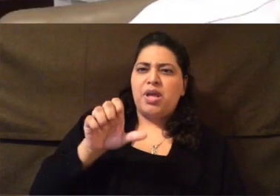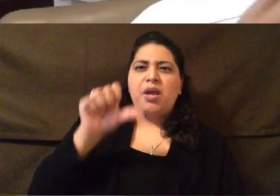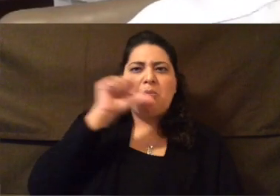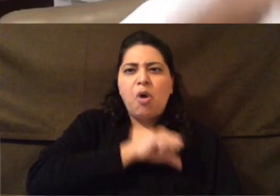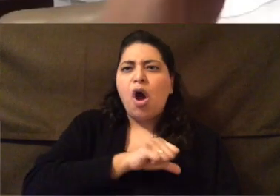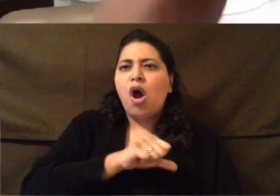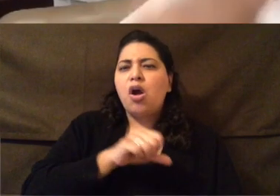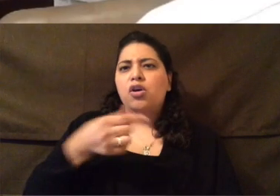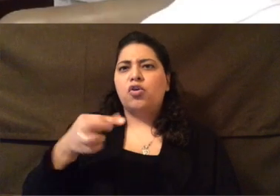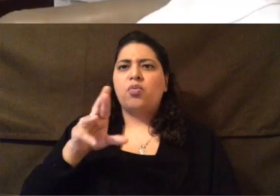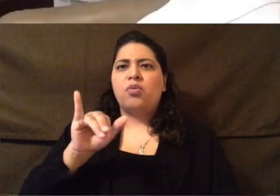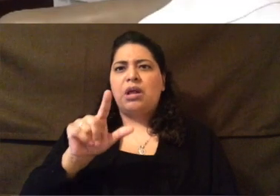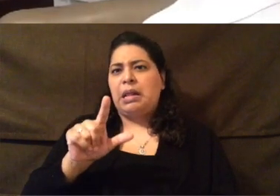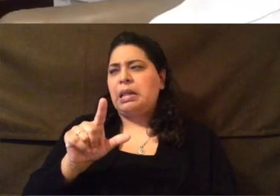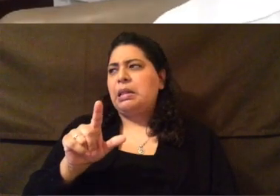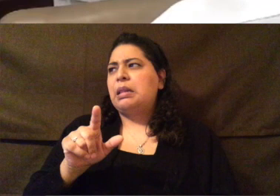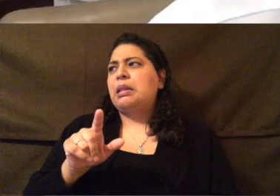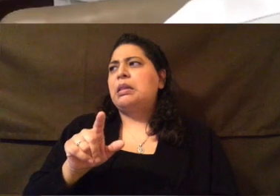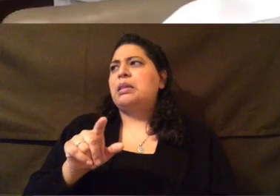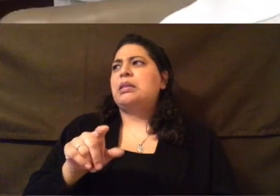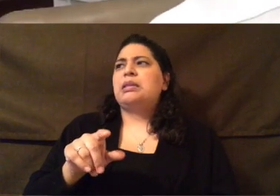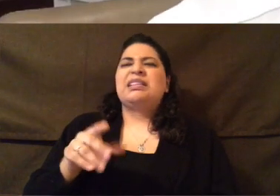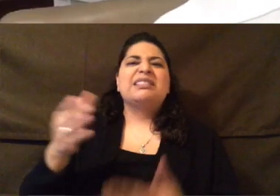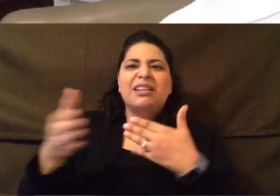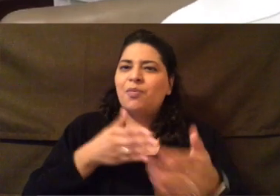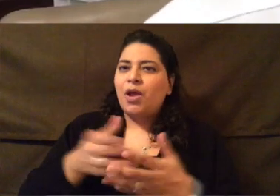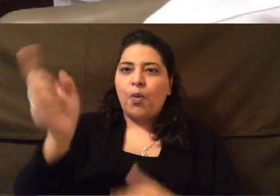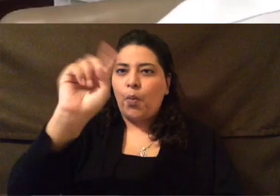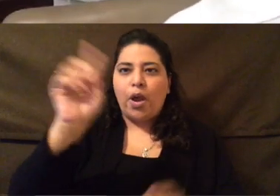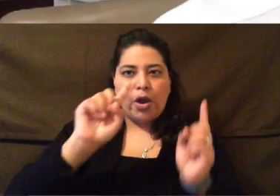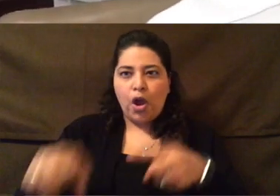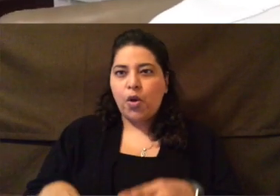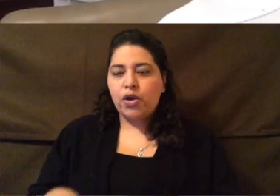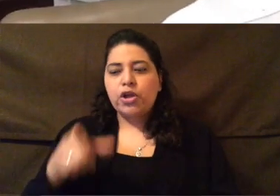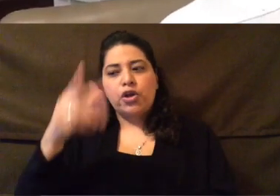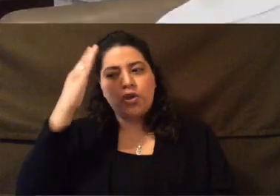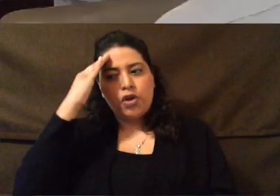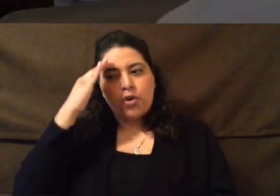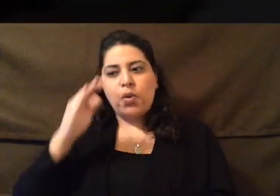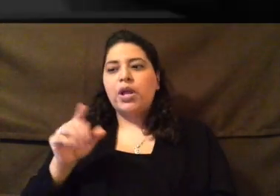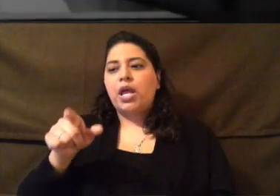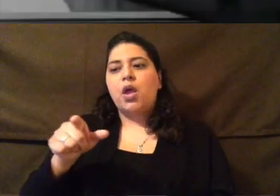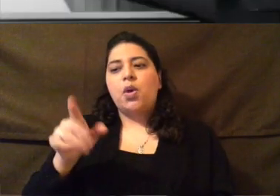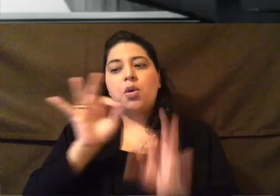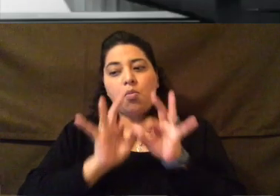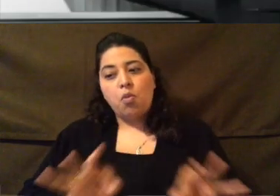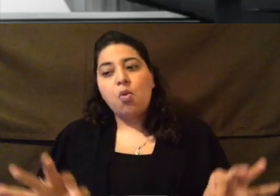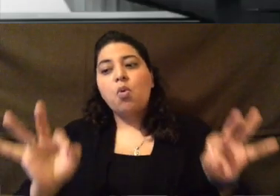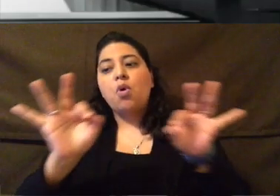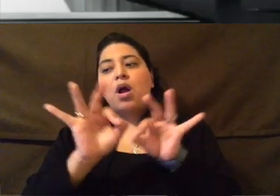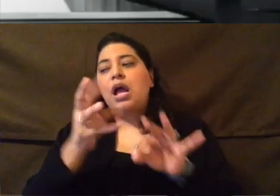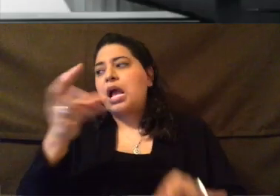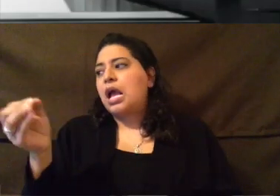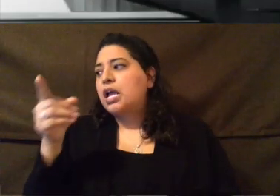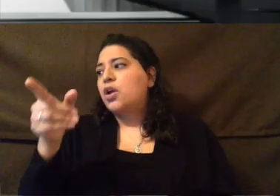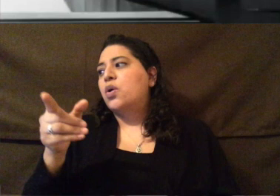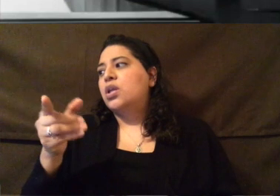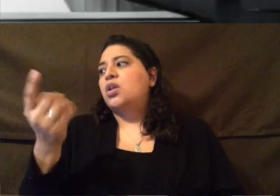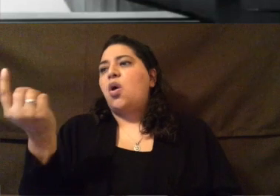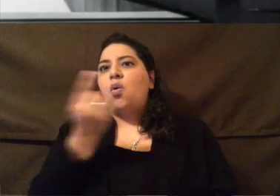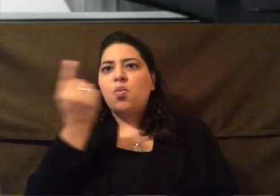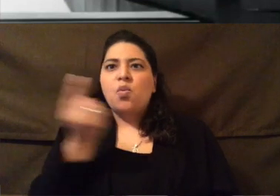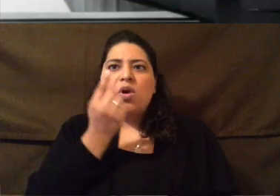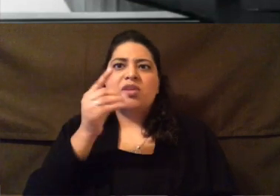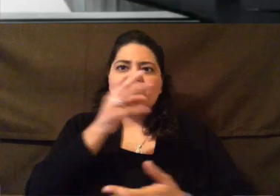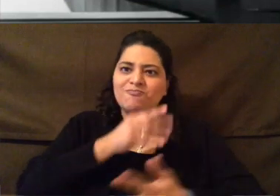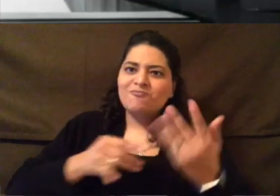Lupus Bar and Grill in Midland, Texas, or Lubbock, you know that he was somebody, and he was always